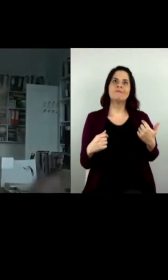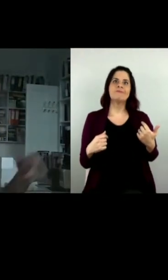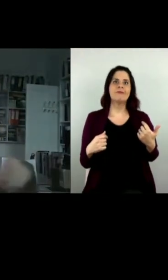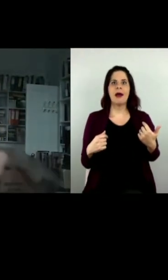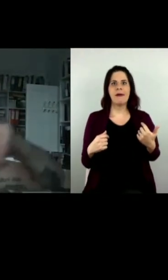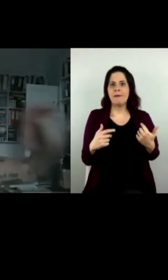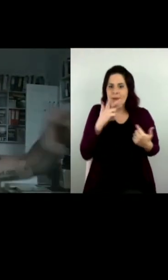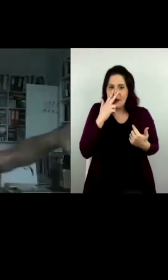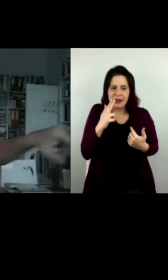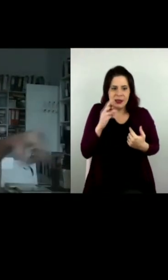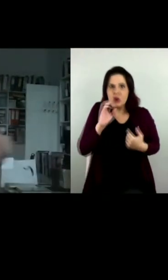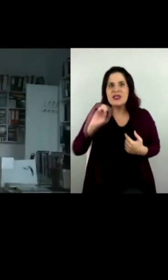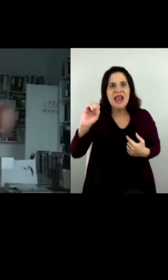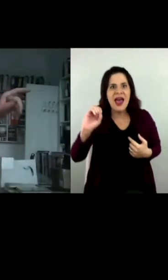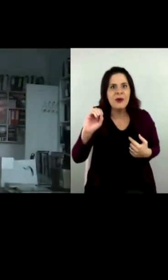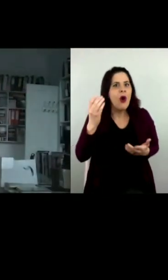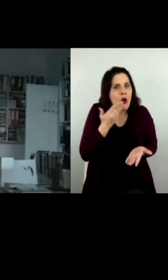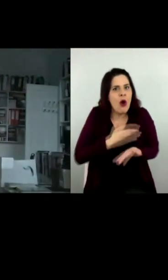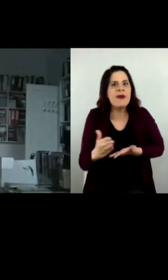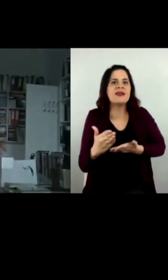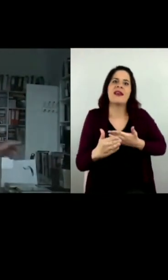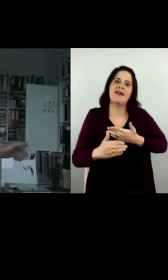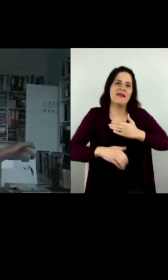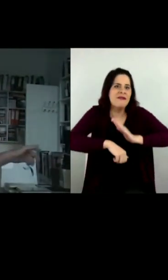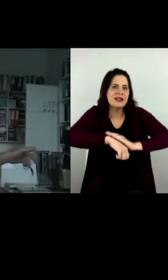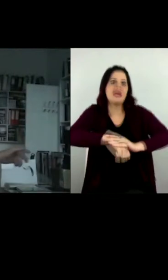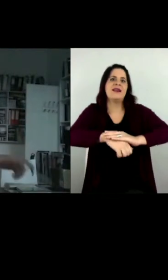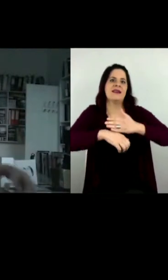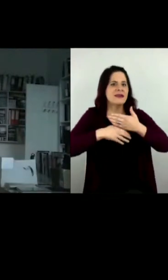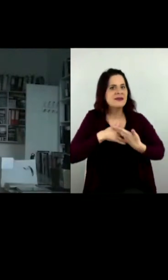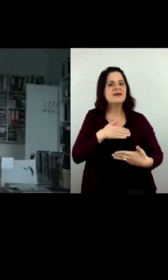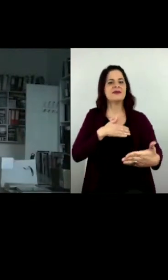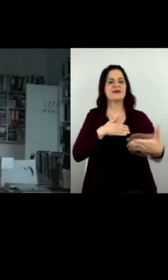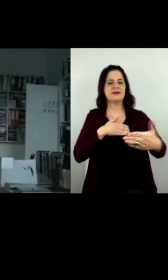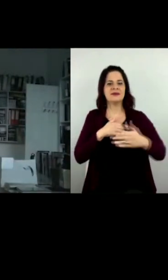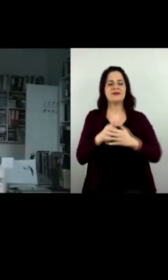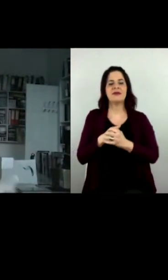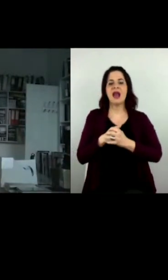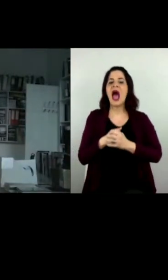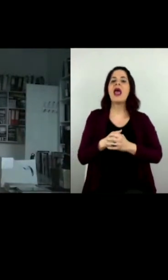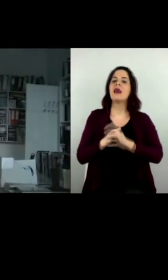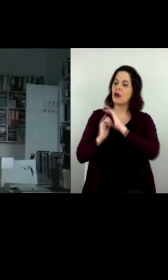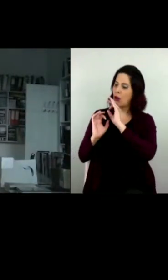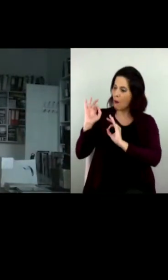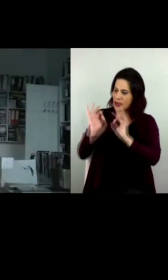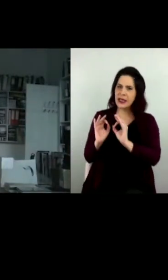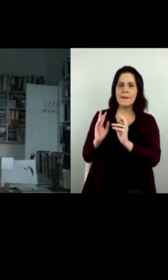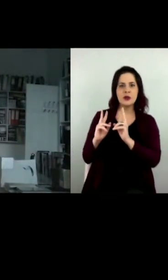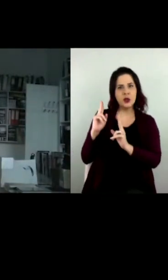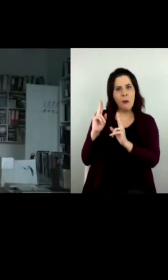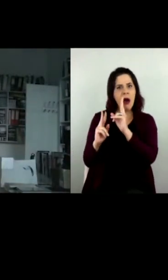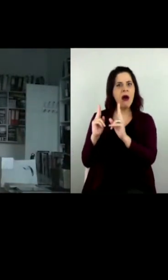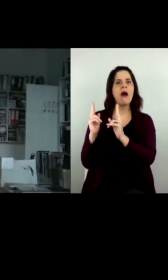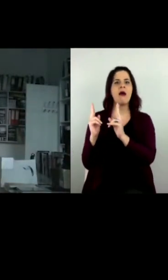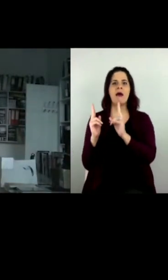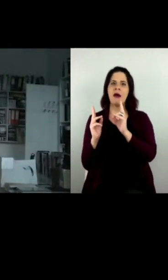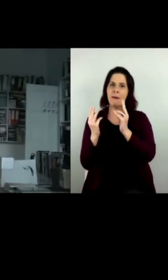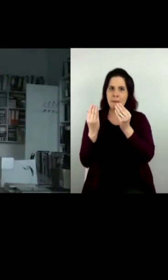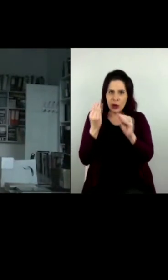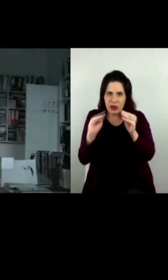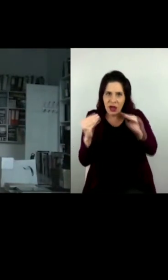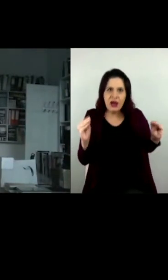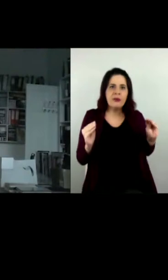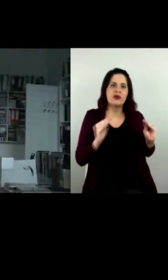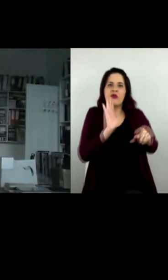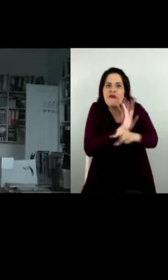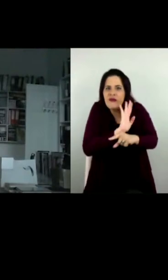I came back here, where I'm talking to you now, is my edit suite. And so we edited it here. And always,